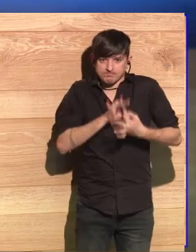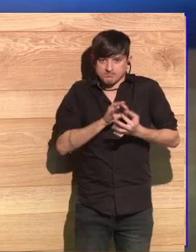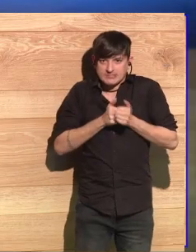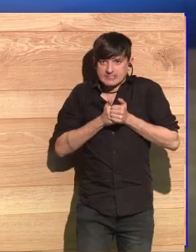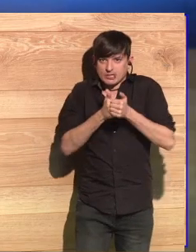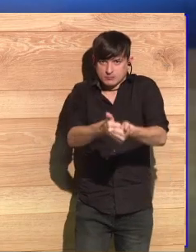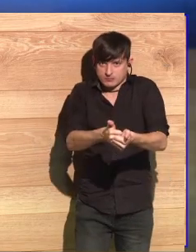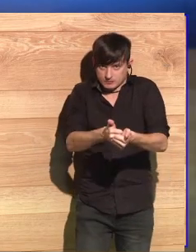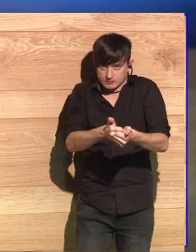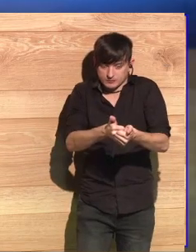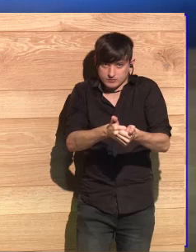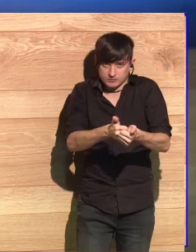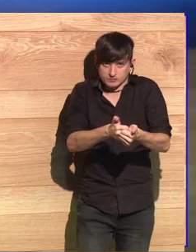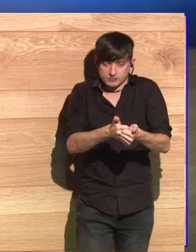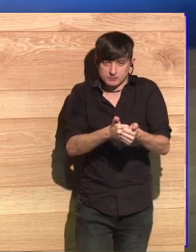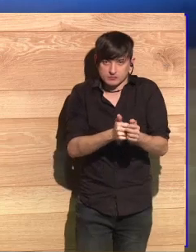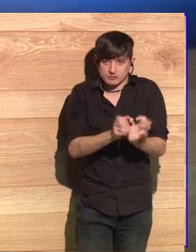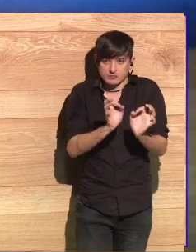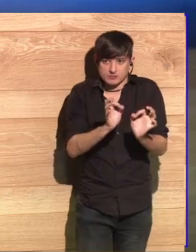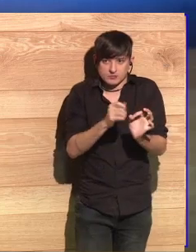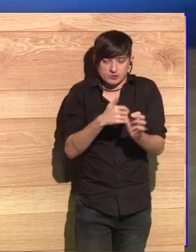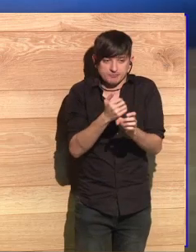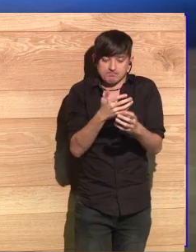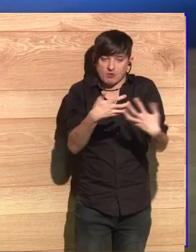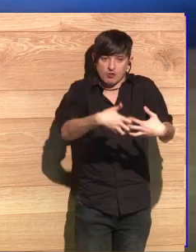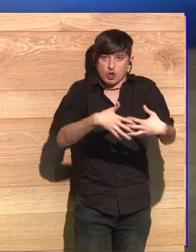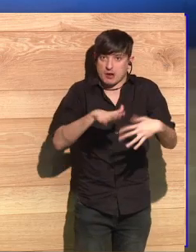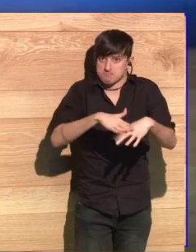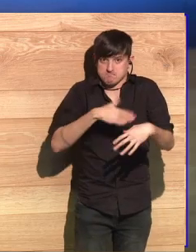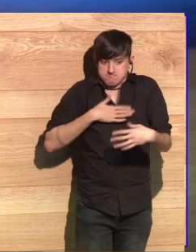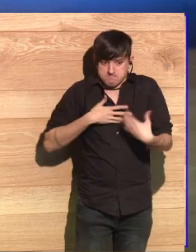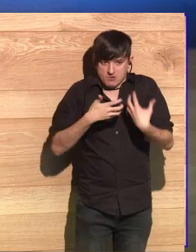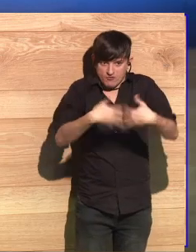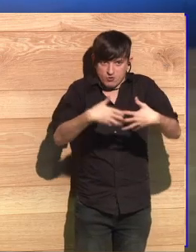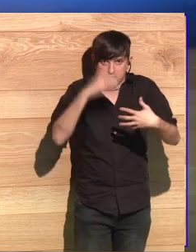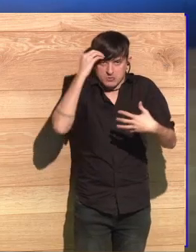to go toward what works for you, okay? And I didn't,